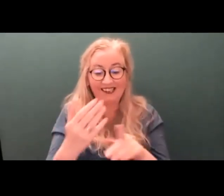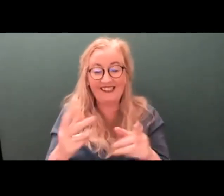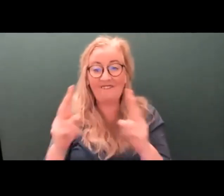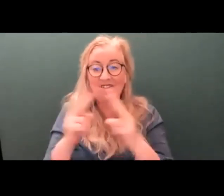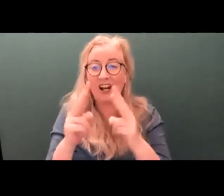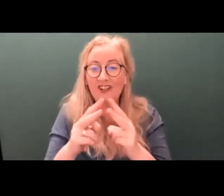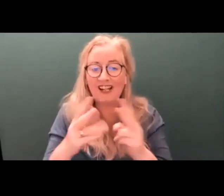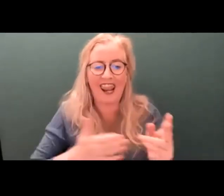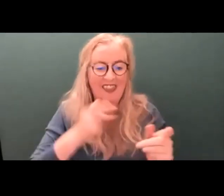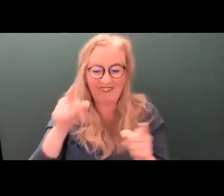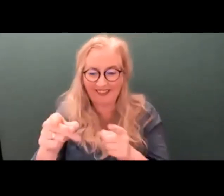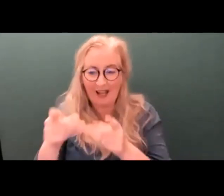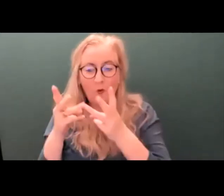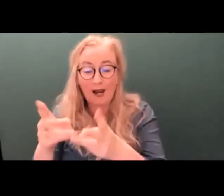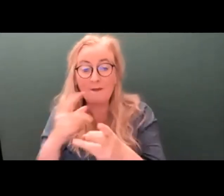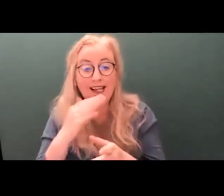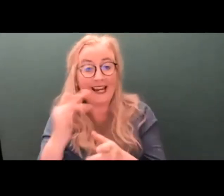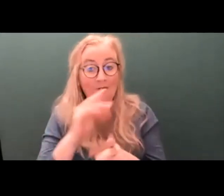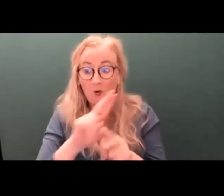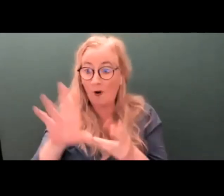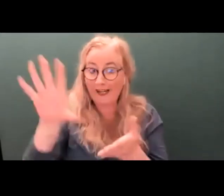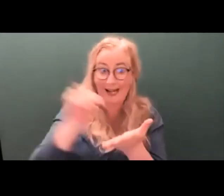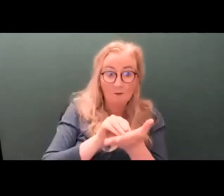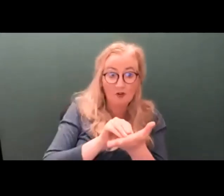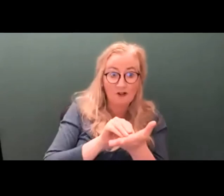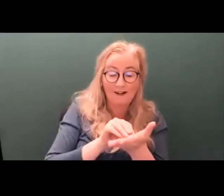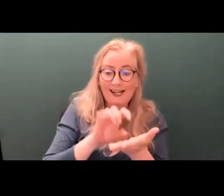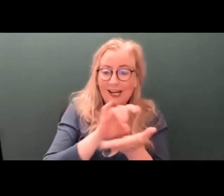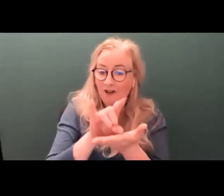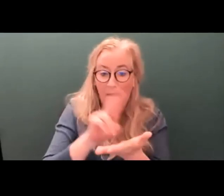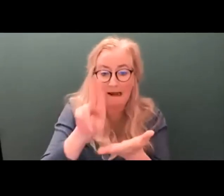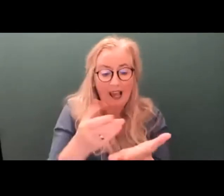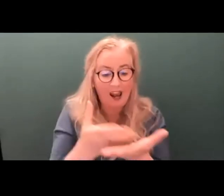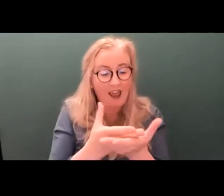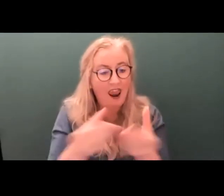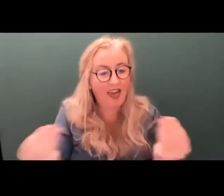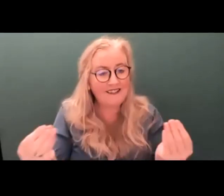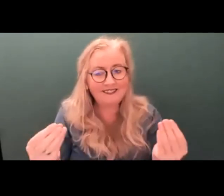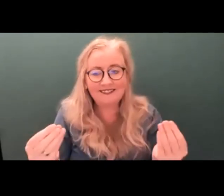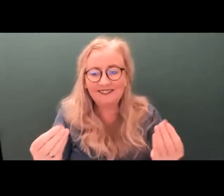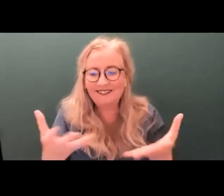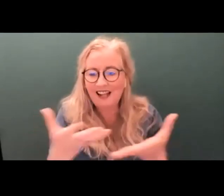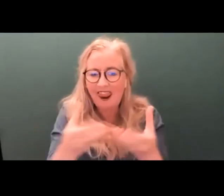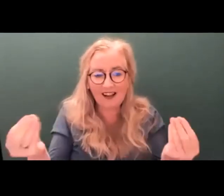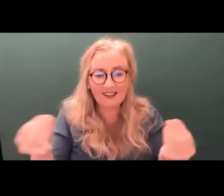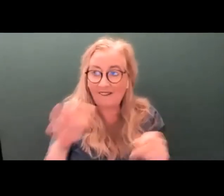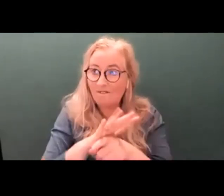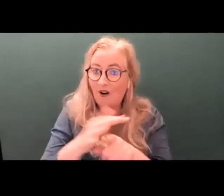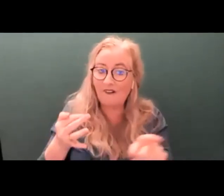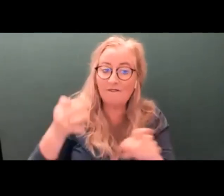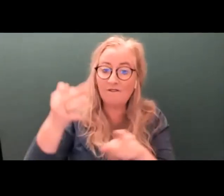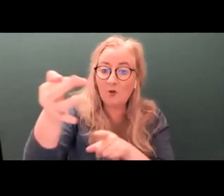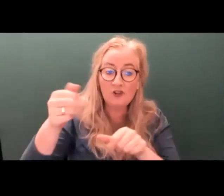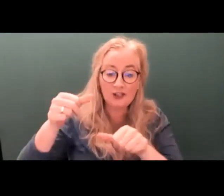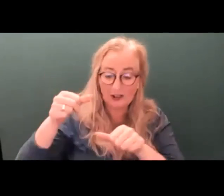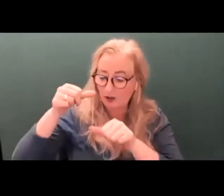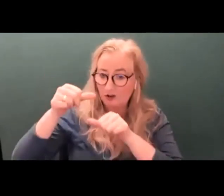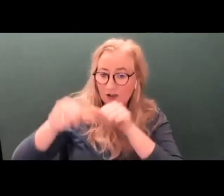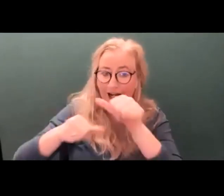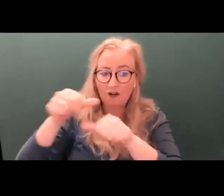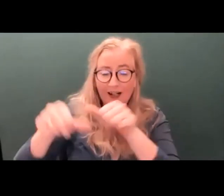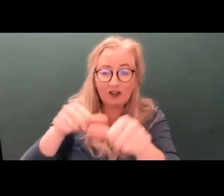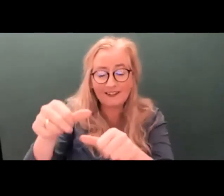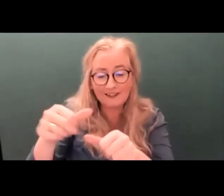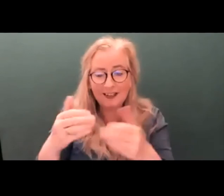And if you don't capture that history, it could be lost that heritage. It could be lost future generations. And you would be